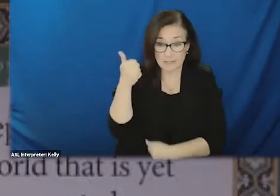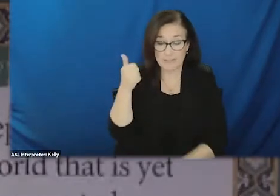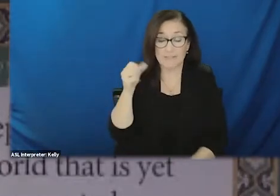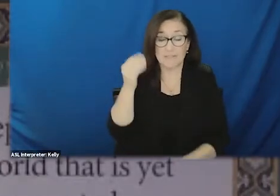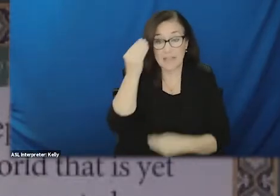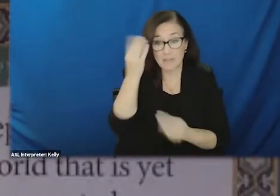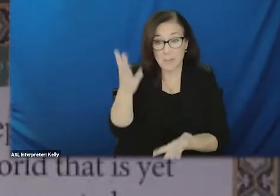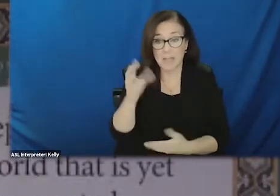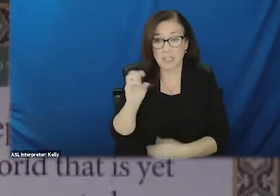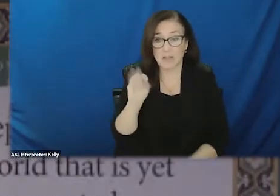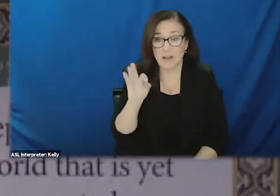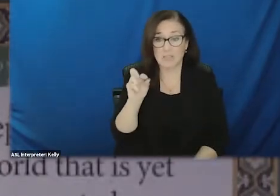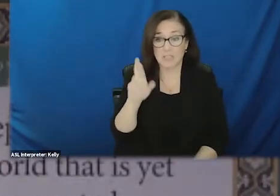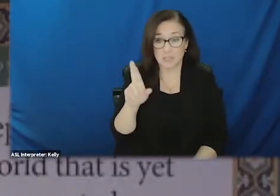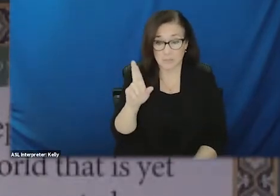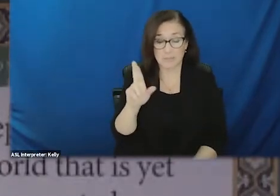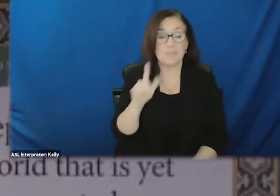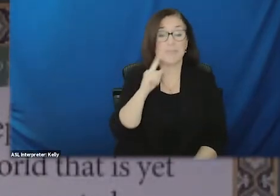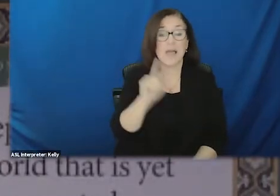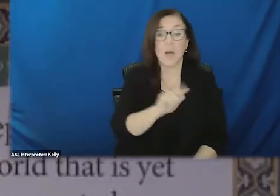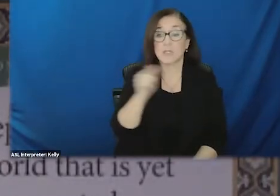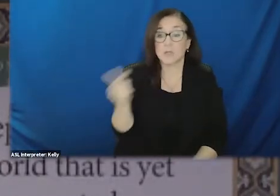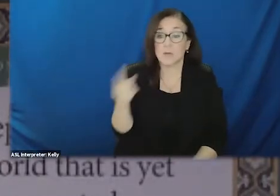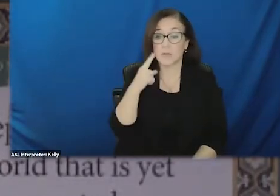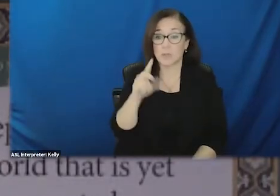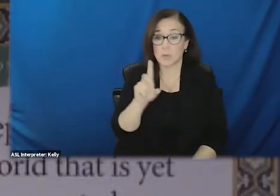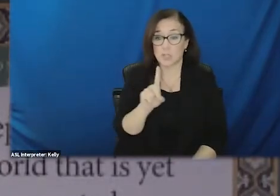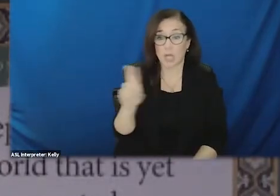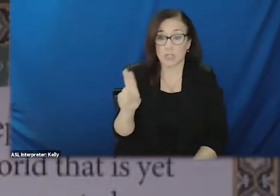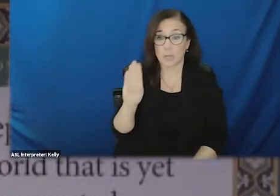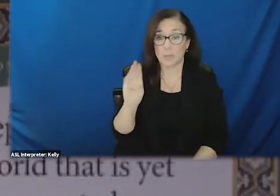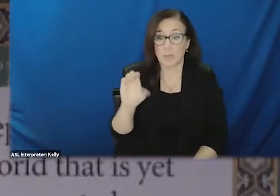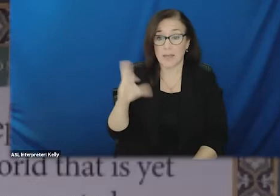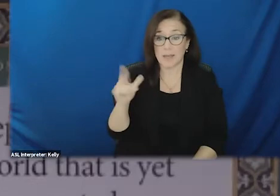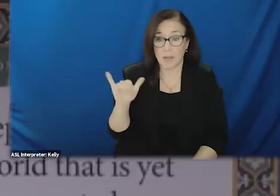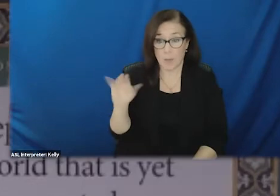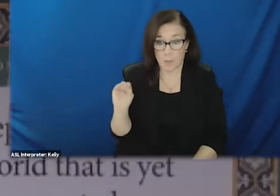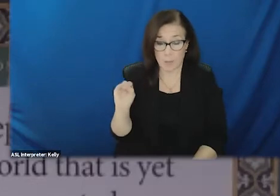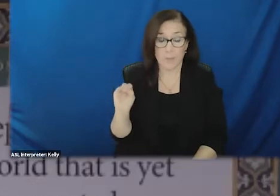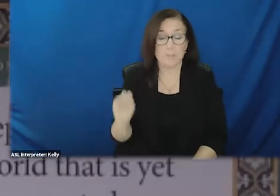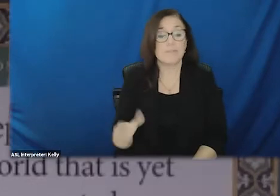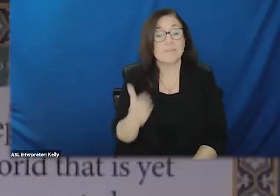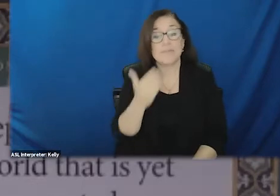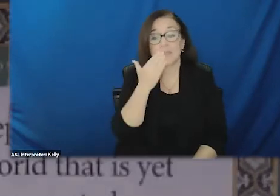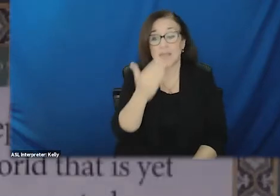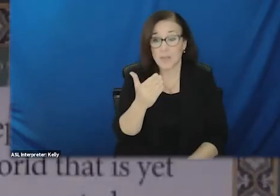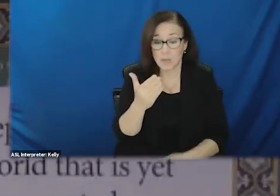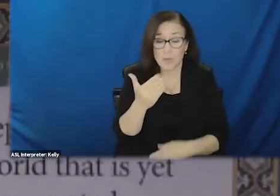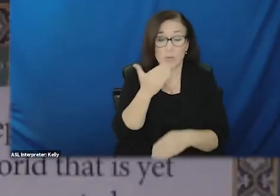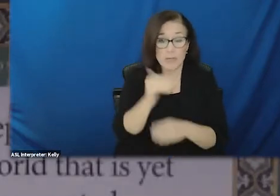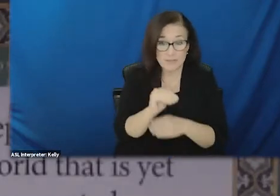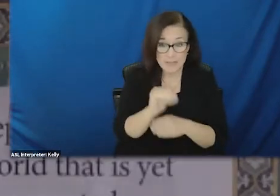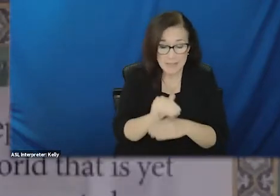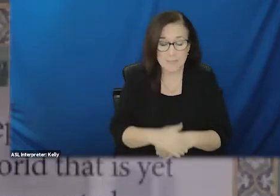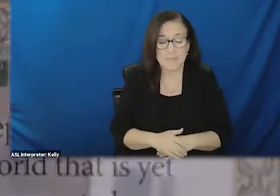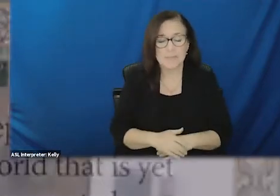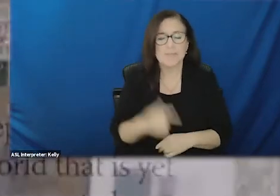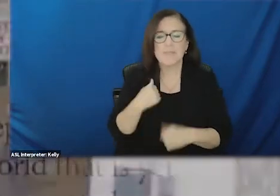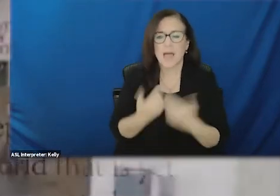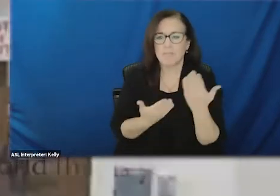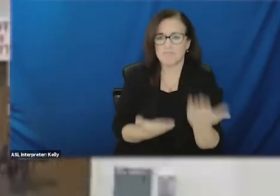the item over to Dr. Becchio. Thank you very much. Good evening, board members, Board President Ford. I bring this